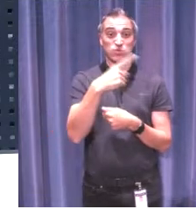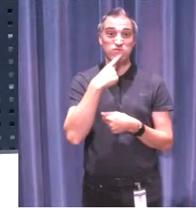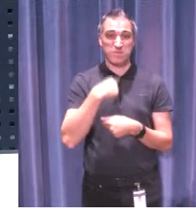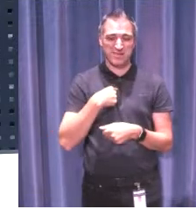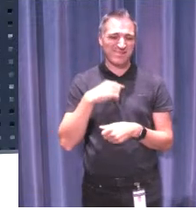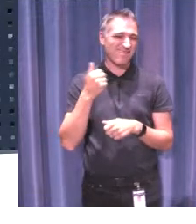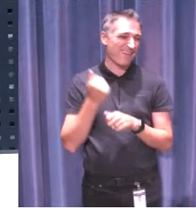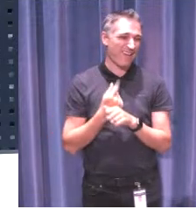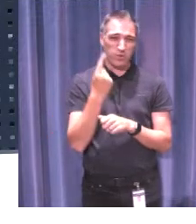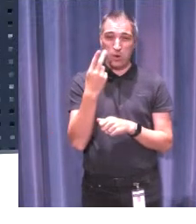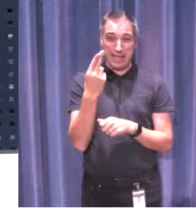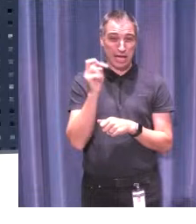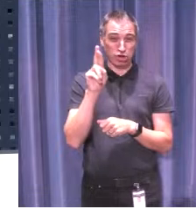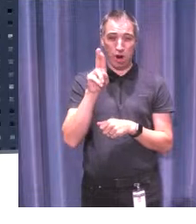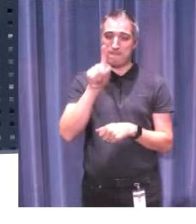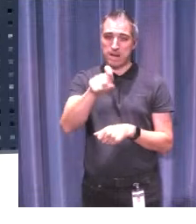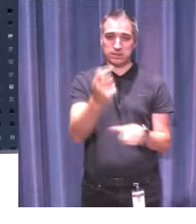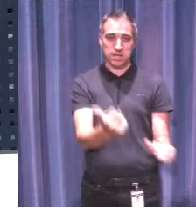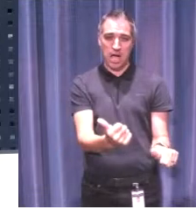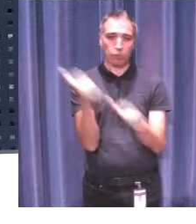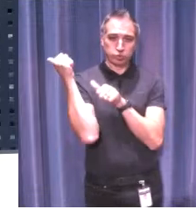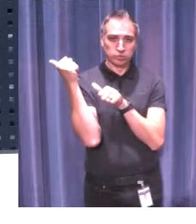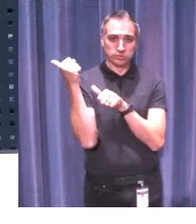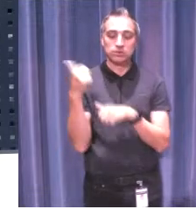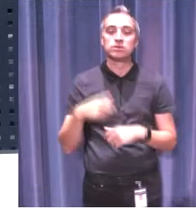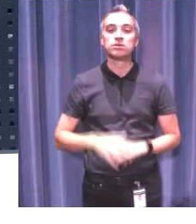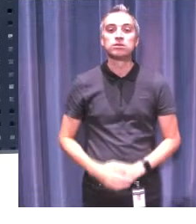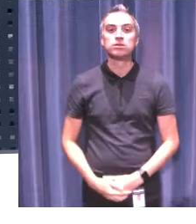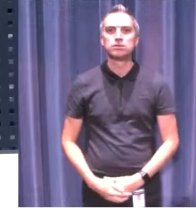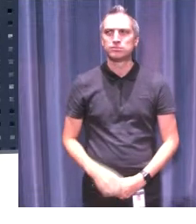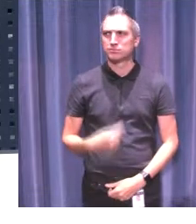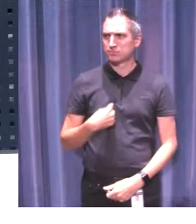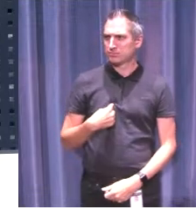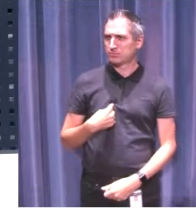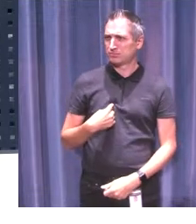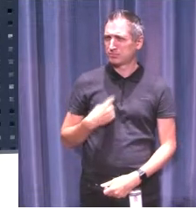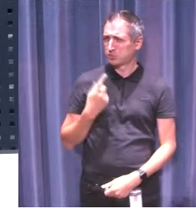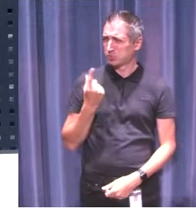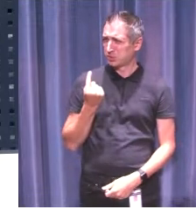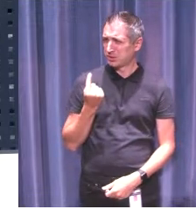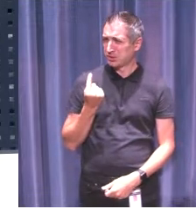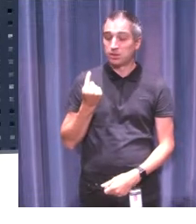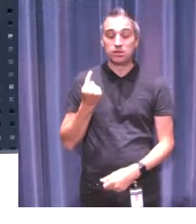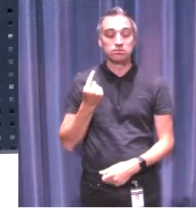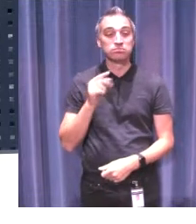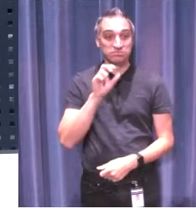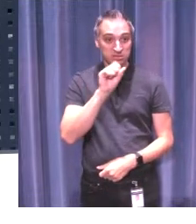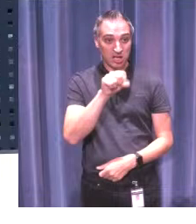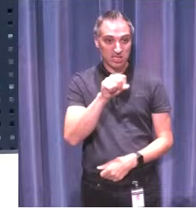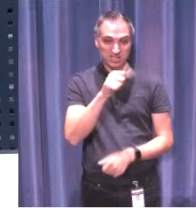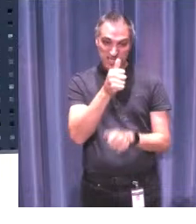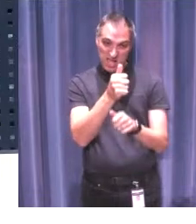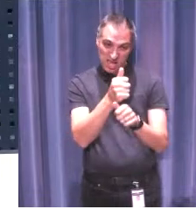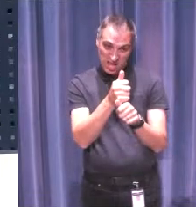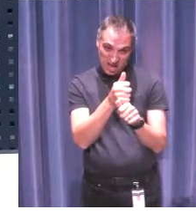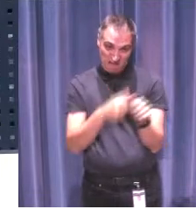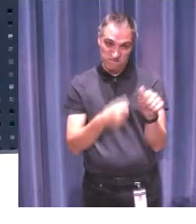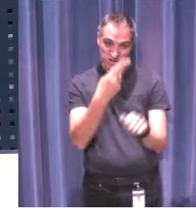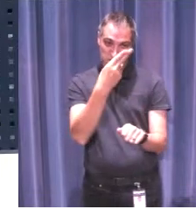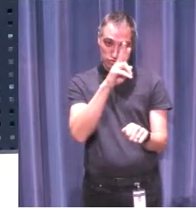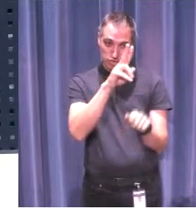everyone in HR must go. I'm what? Yes, everyone. Oh,